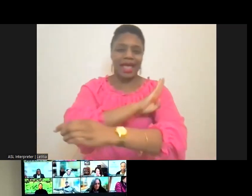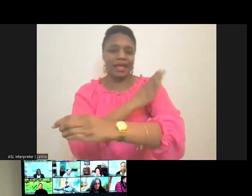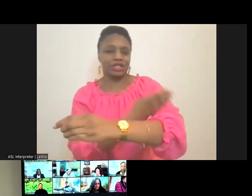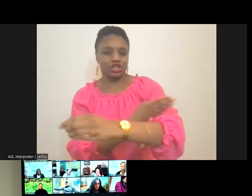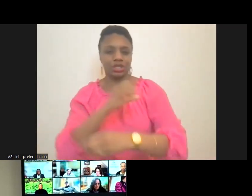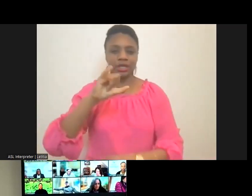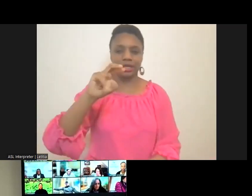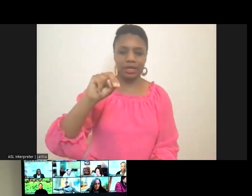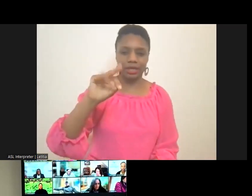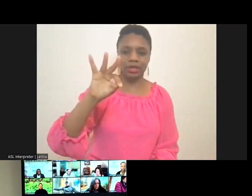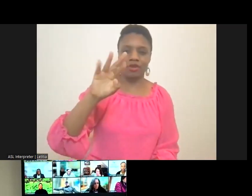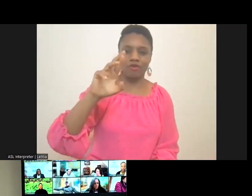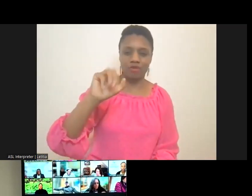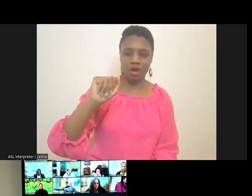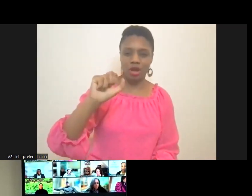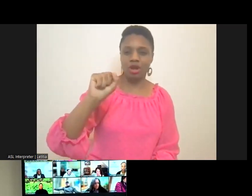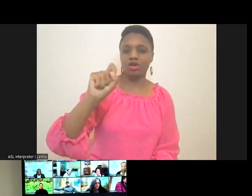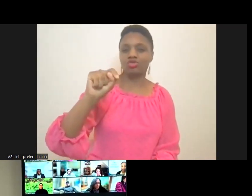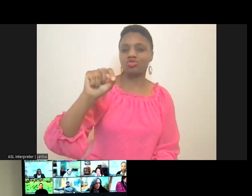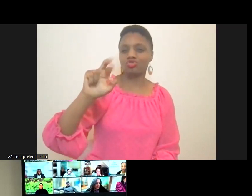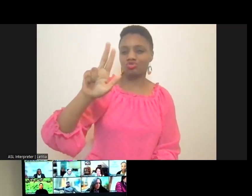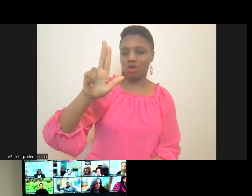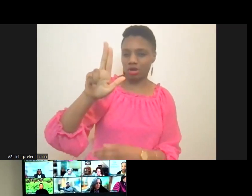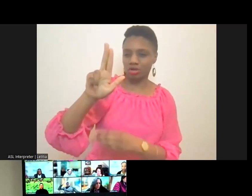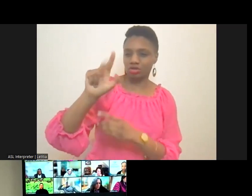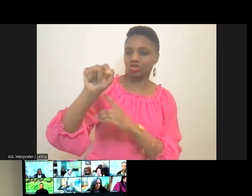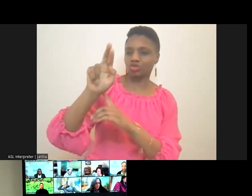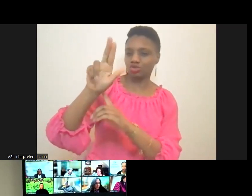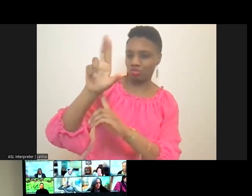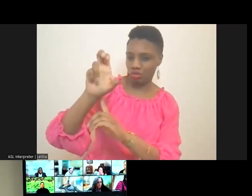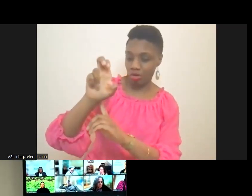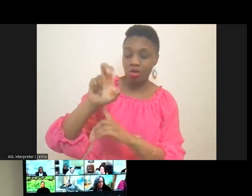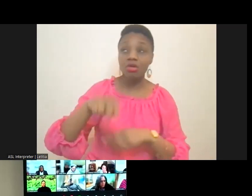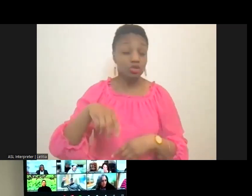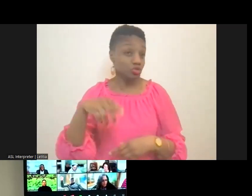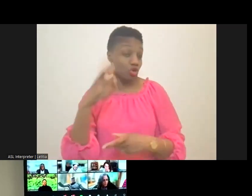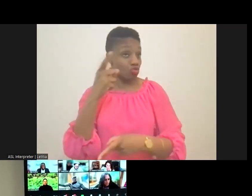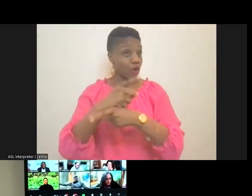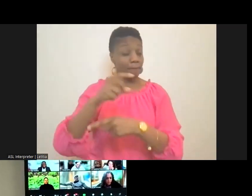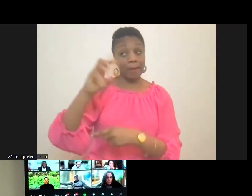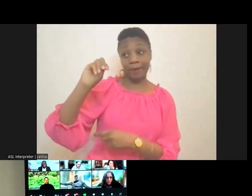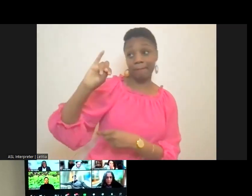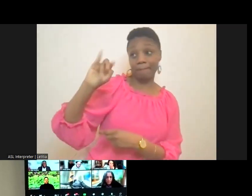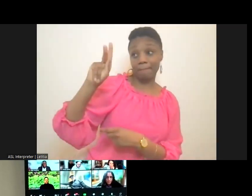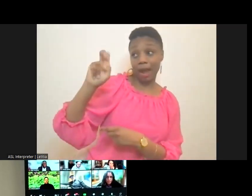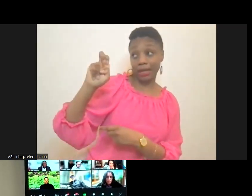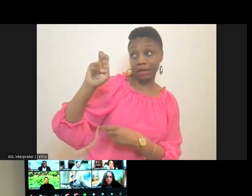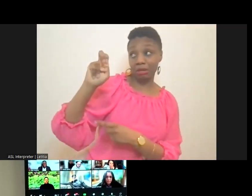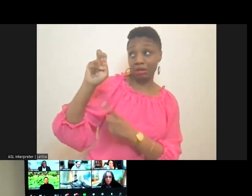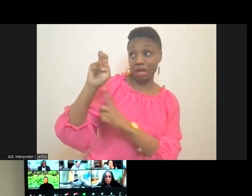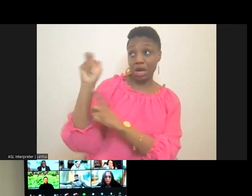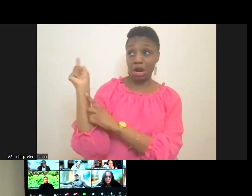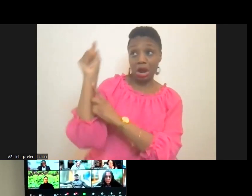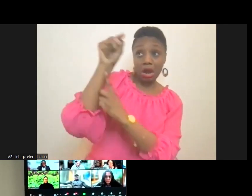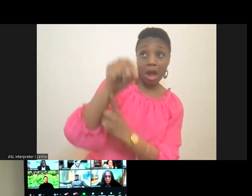and how to meet the moment. So that is one option, right? Like we could ask my colleague Mike to come and give a report back or